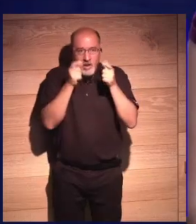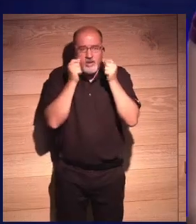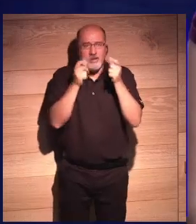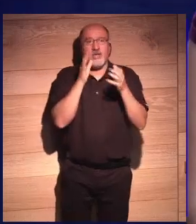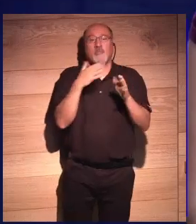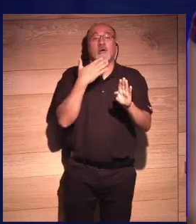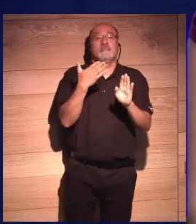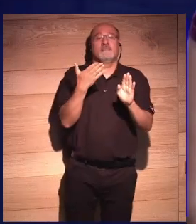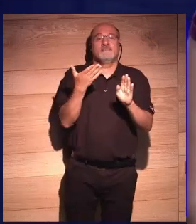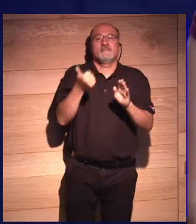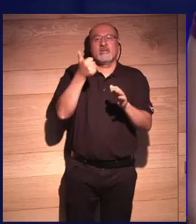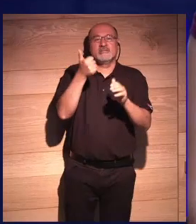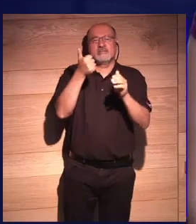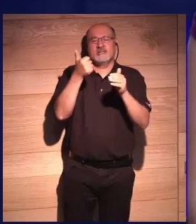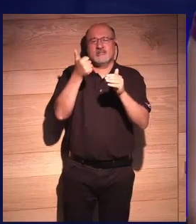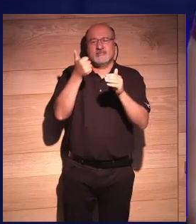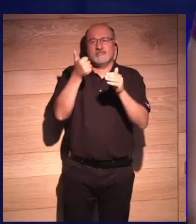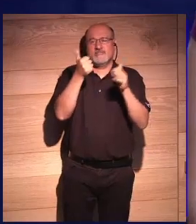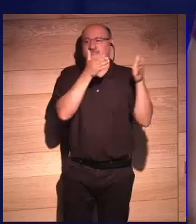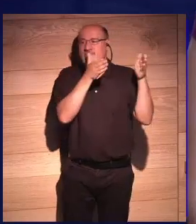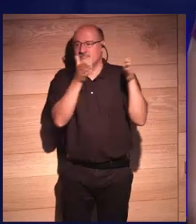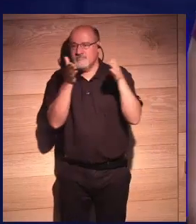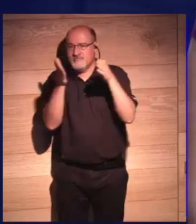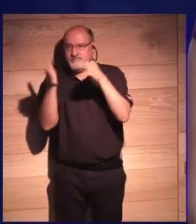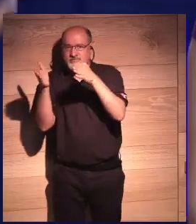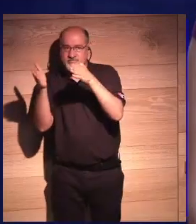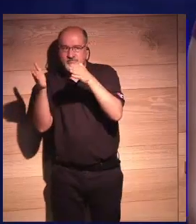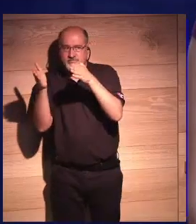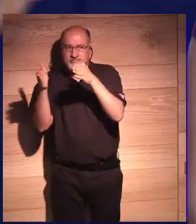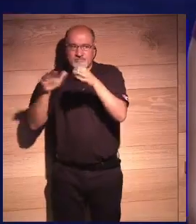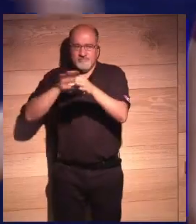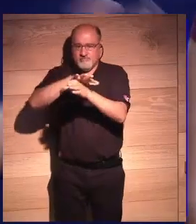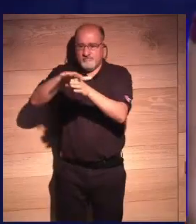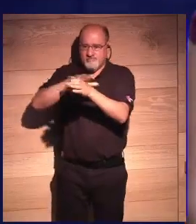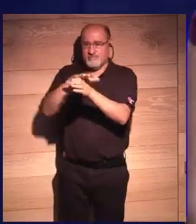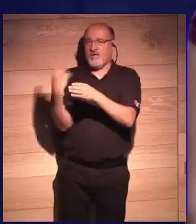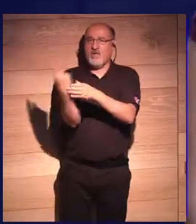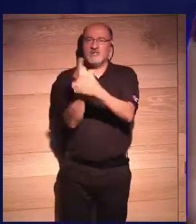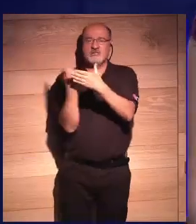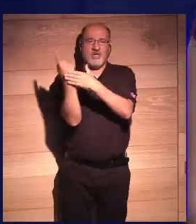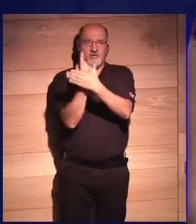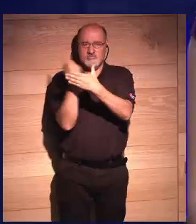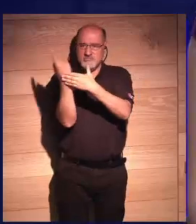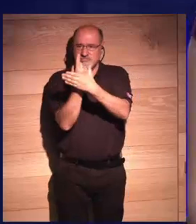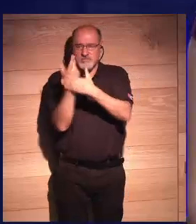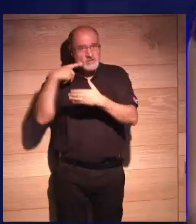being seen right now because we are in an isolated